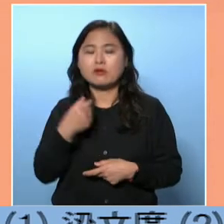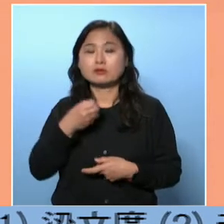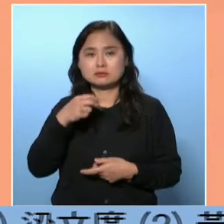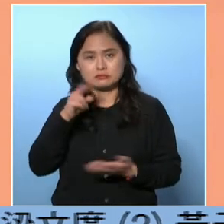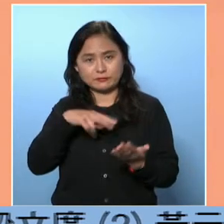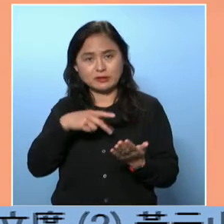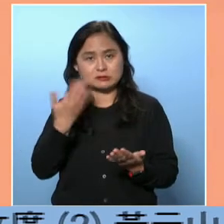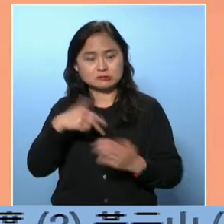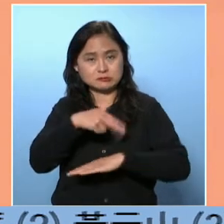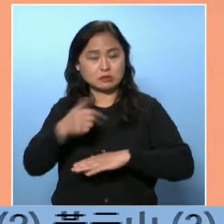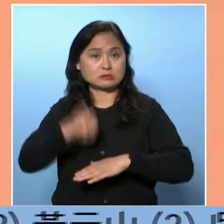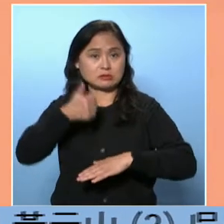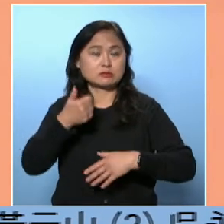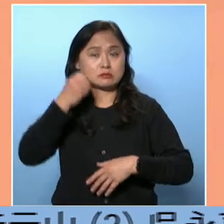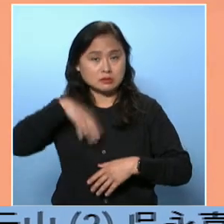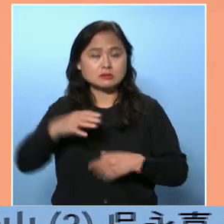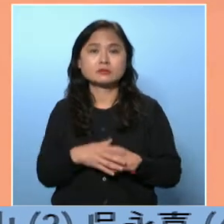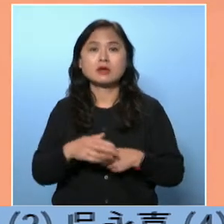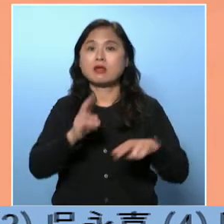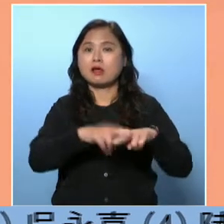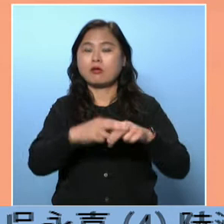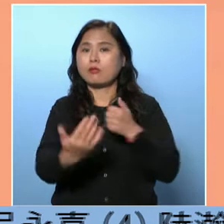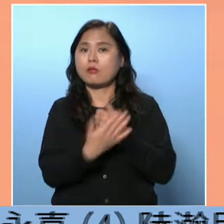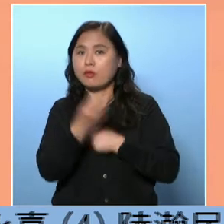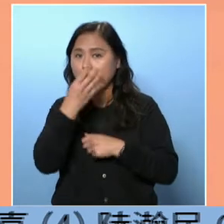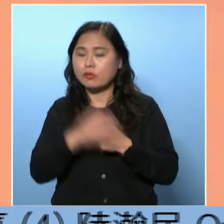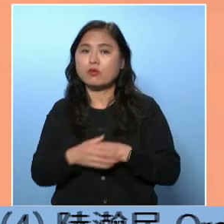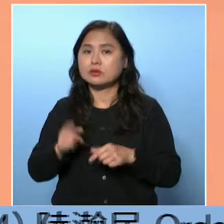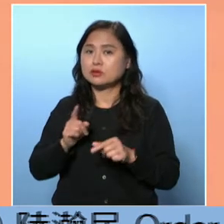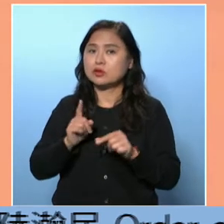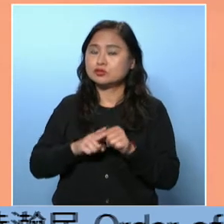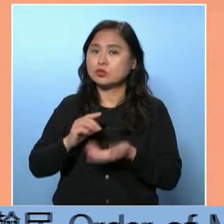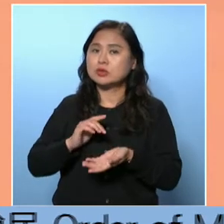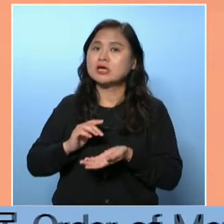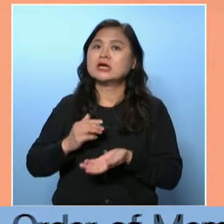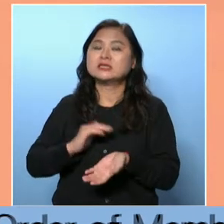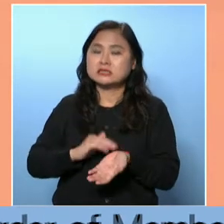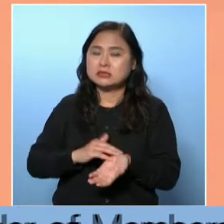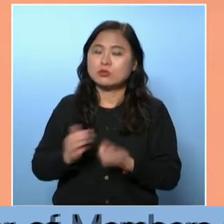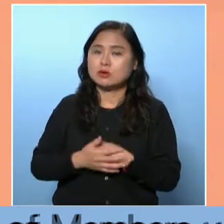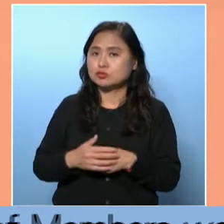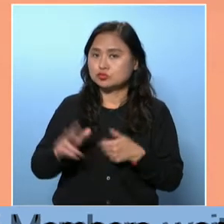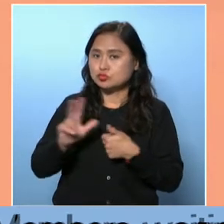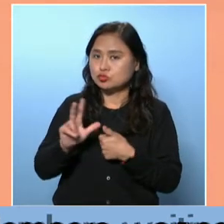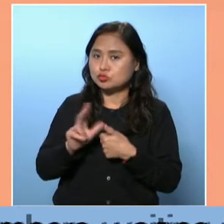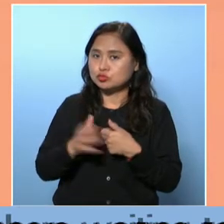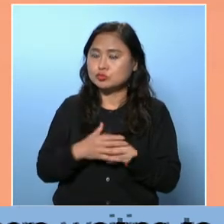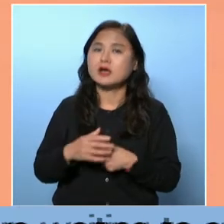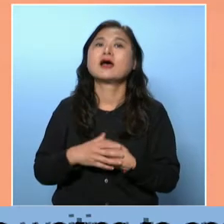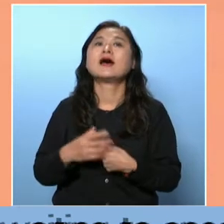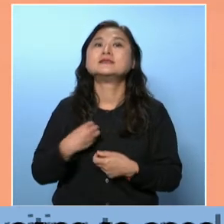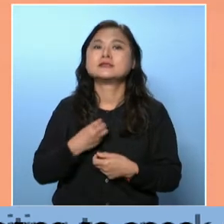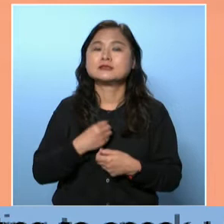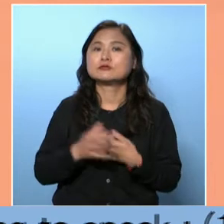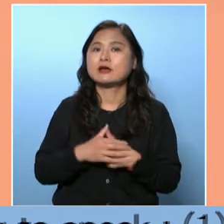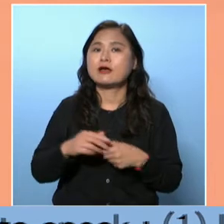hope the government will learn from this successful experience. They should ask the mainland to help Hong Kong to set up healthcare